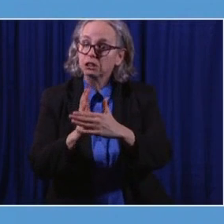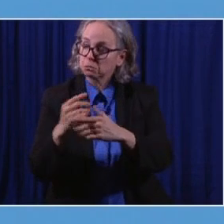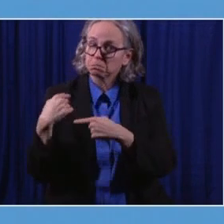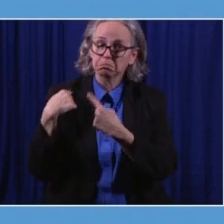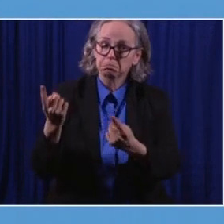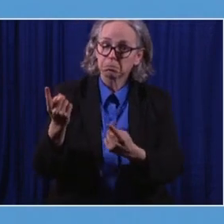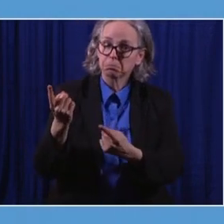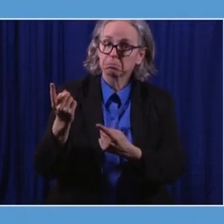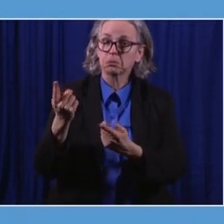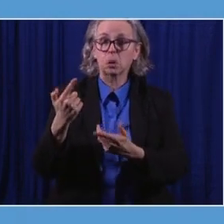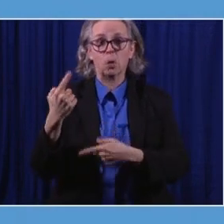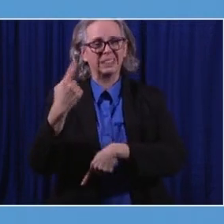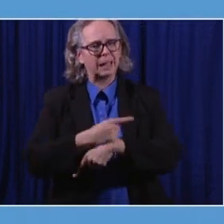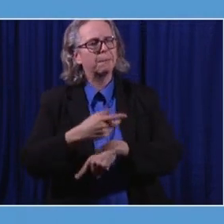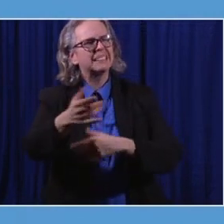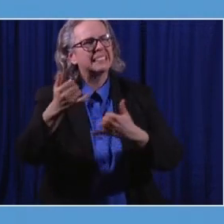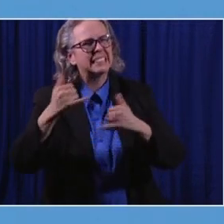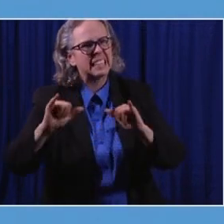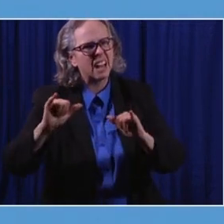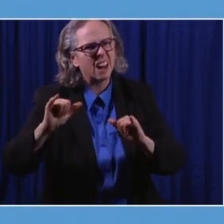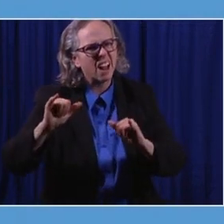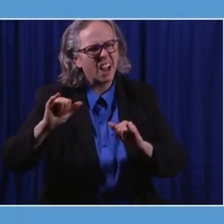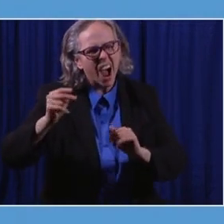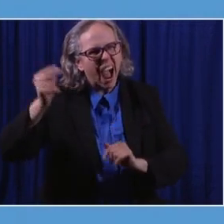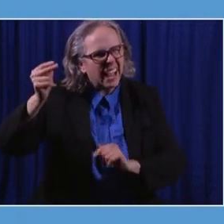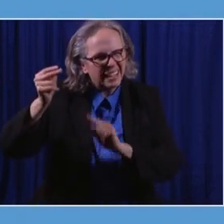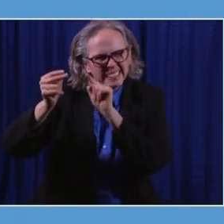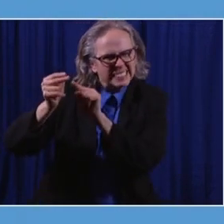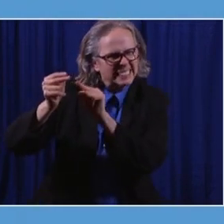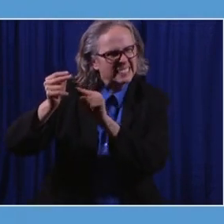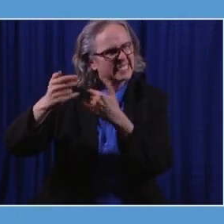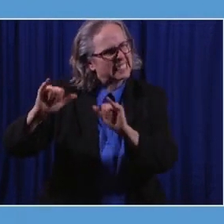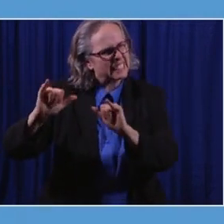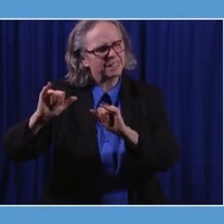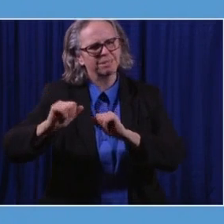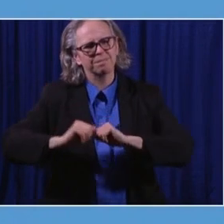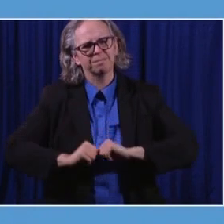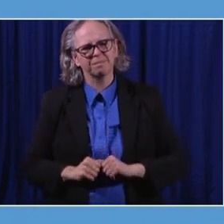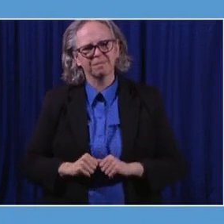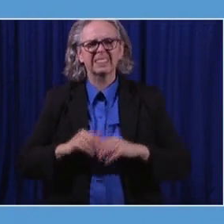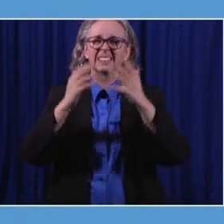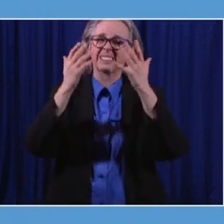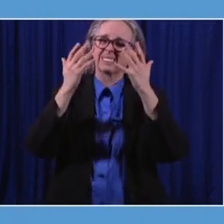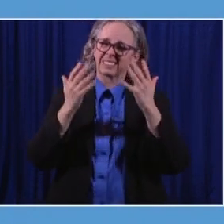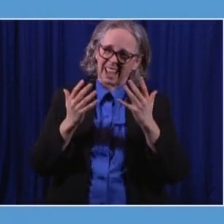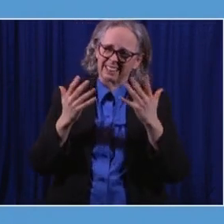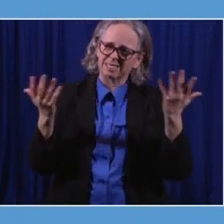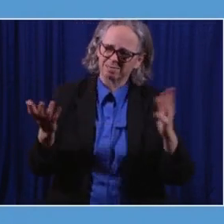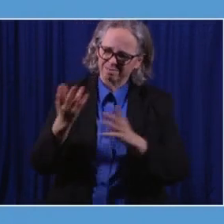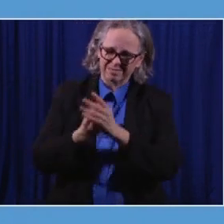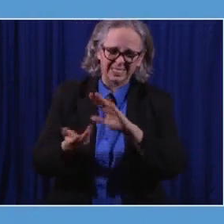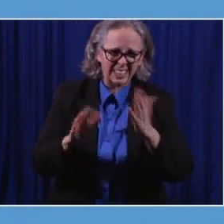it's still obviously at a very elevated level. Sadly, we're reporting 109 deaths that have been reported